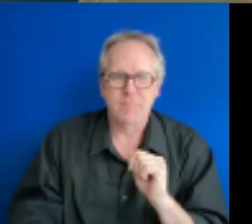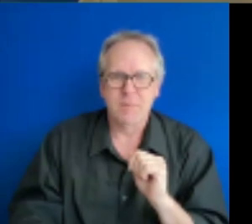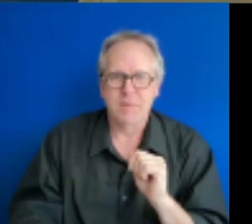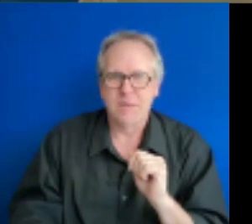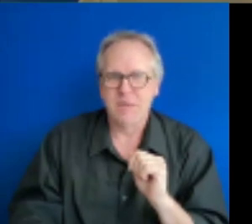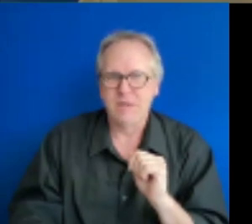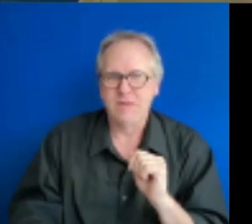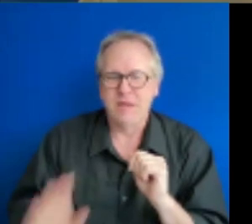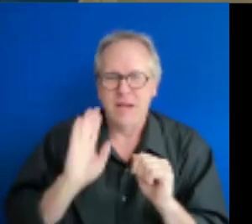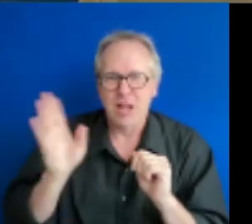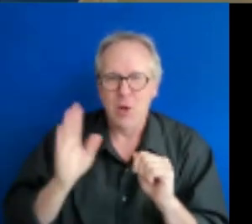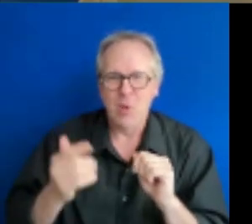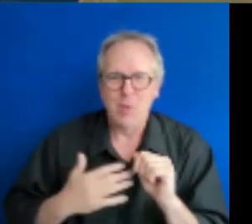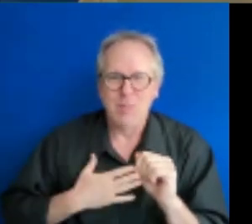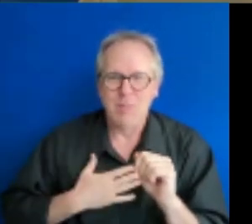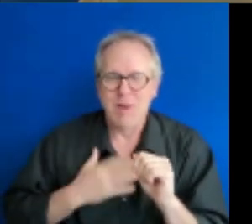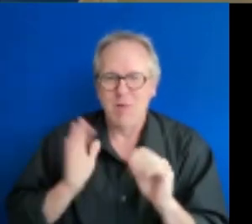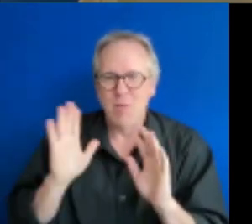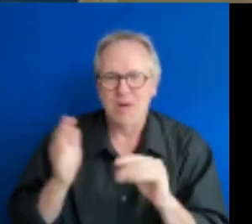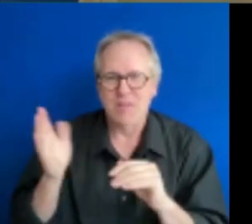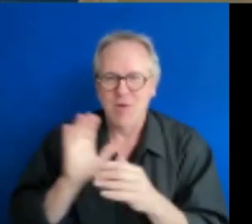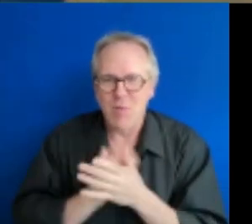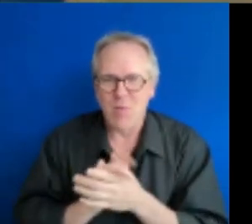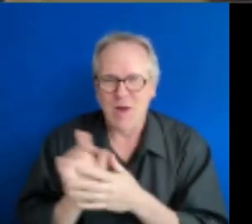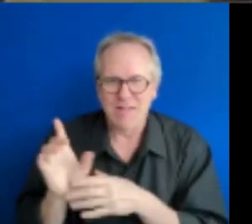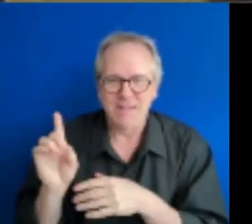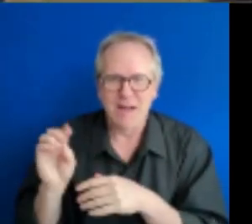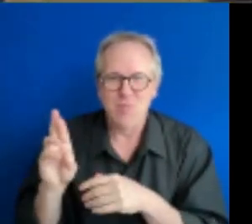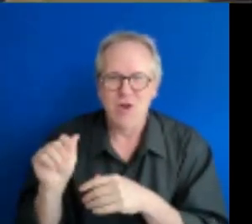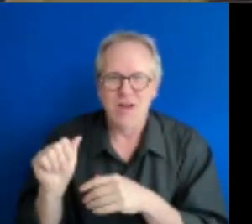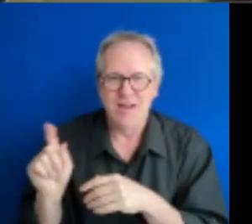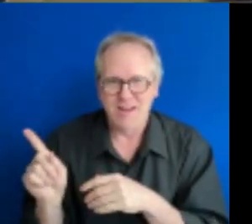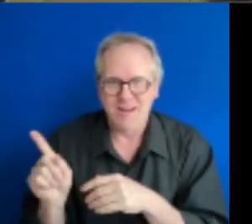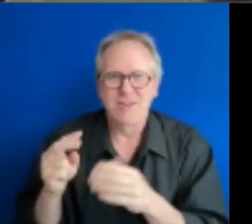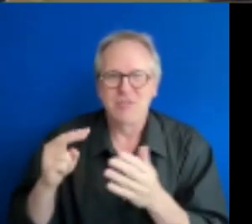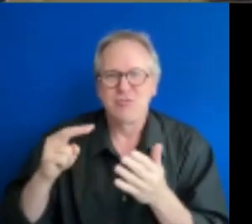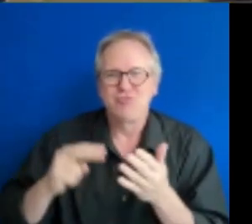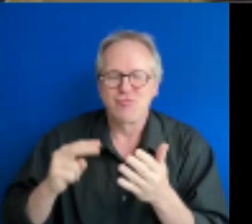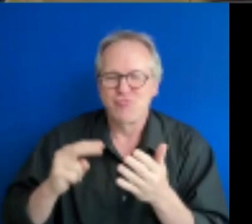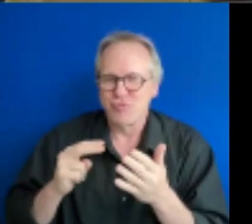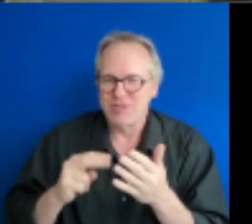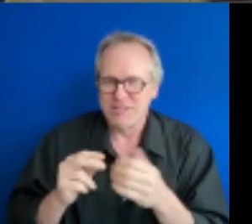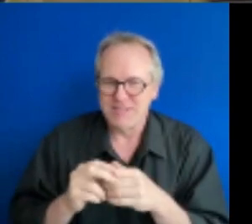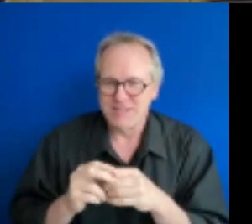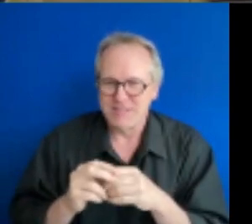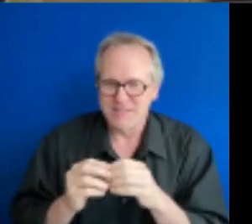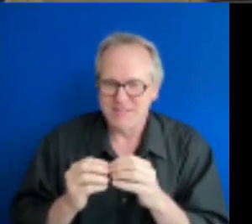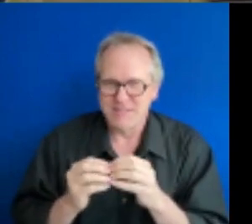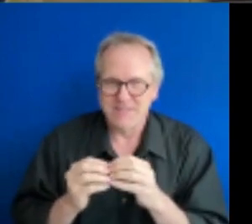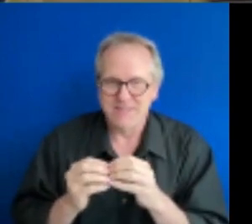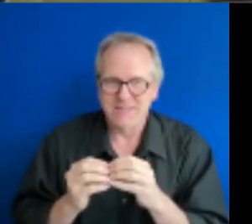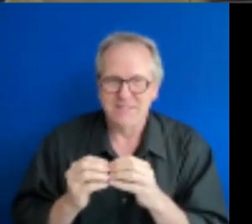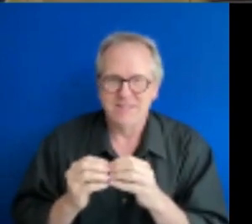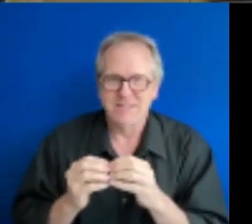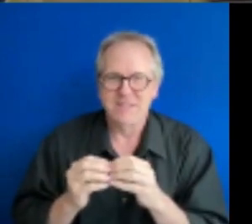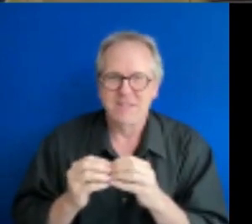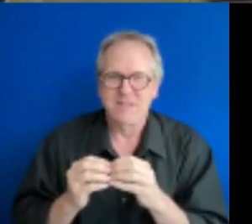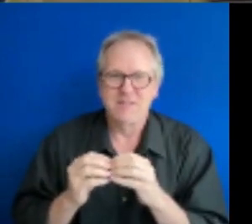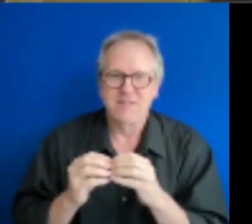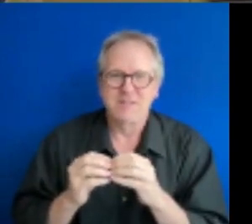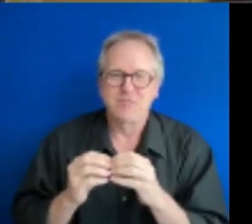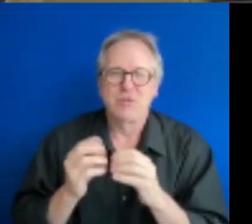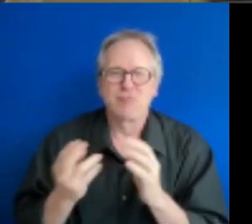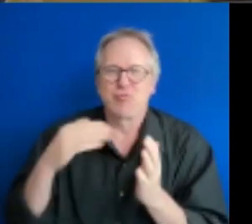My wonderful wife, Deborah, will repeat me. My wonderful wife, Deborah, will repeat